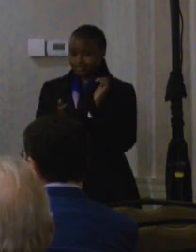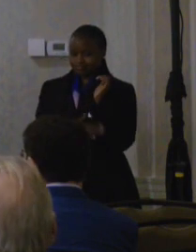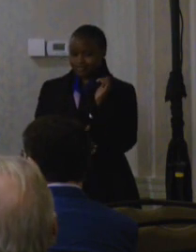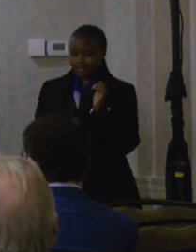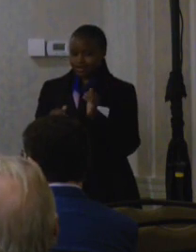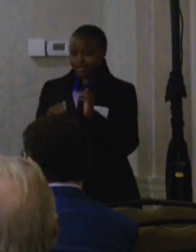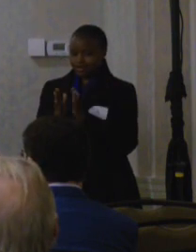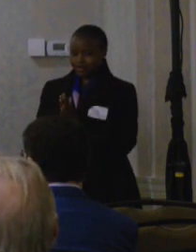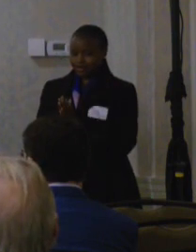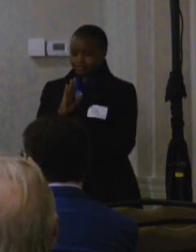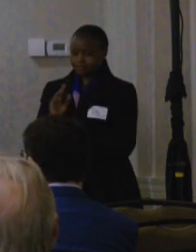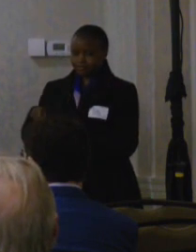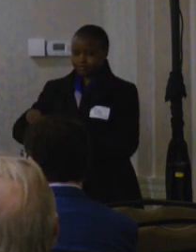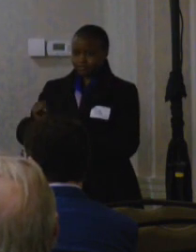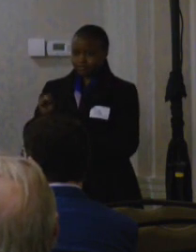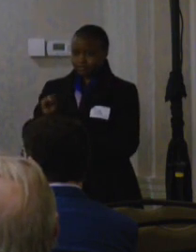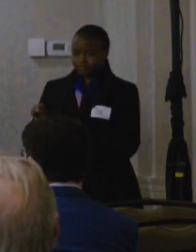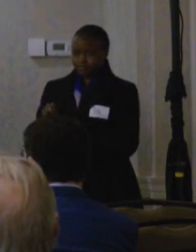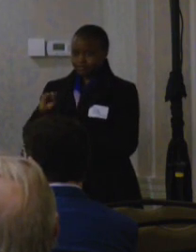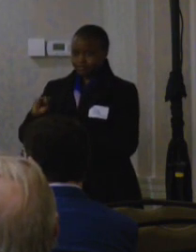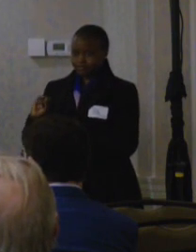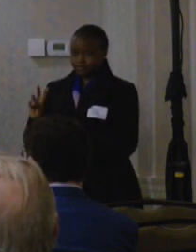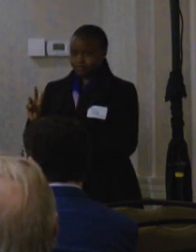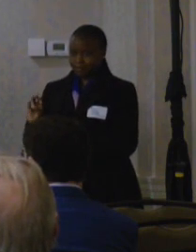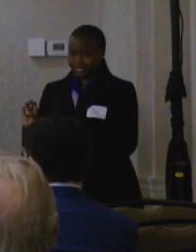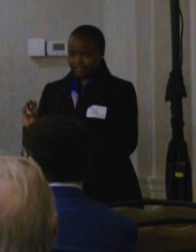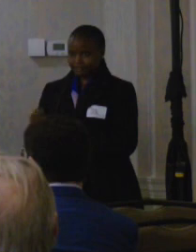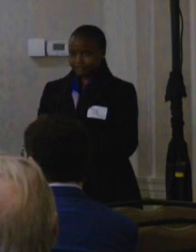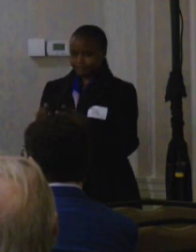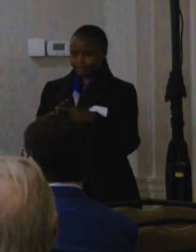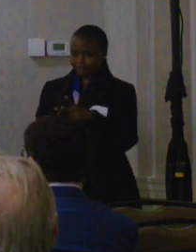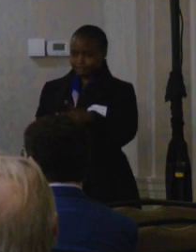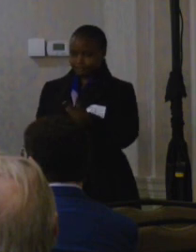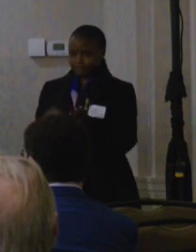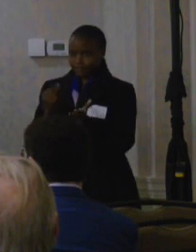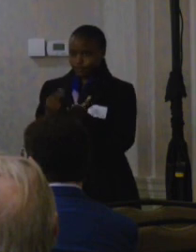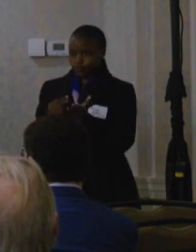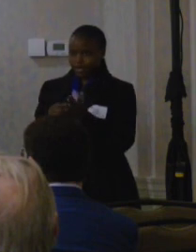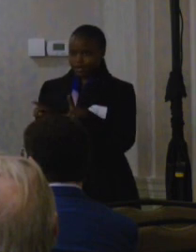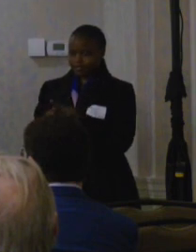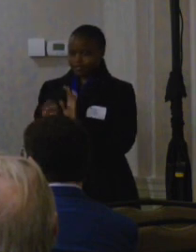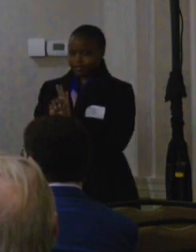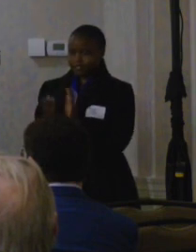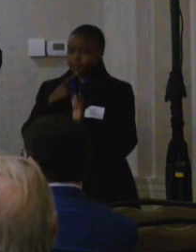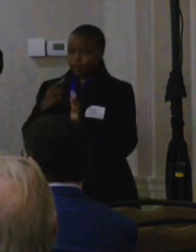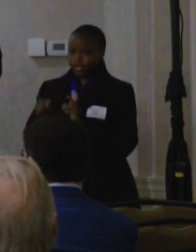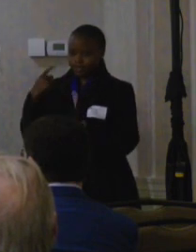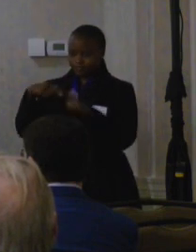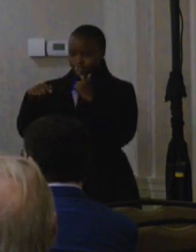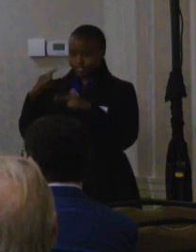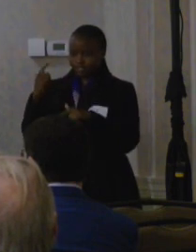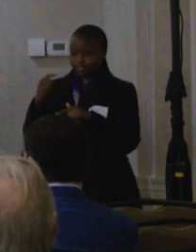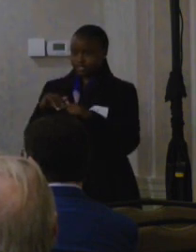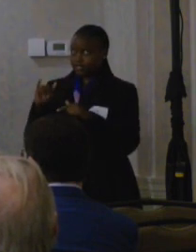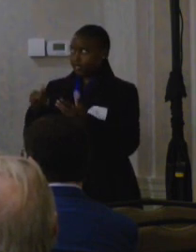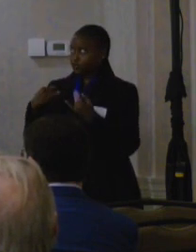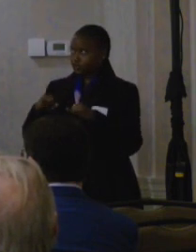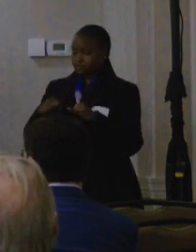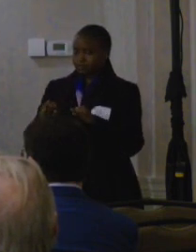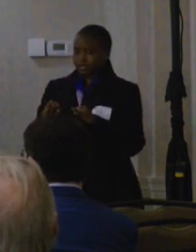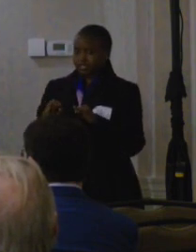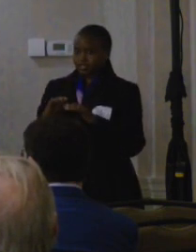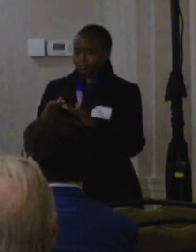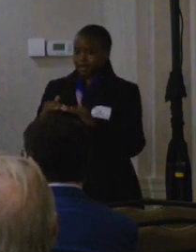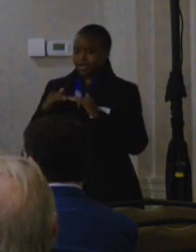very passive. Second, in Uganda, the same example that I gave as a success, that was implemented by